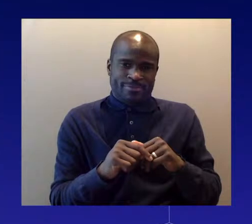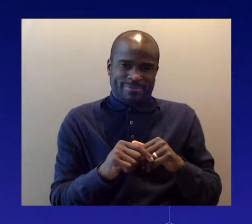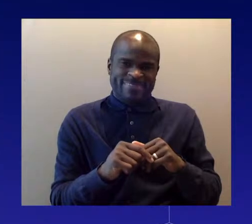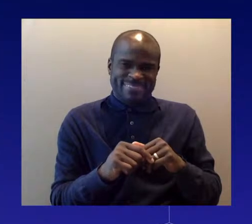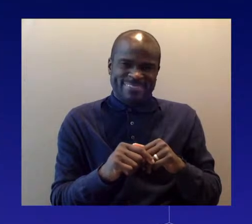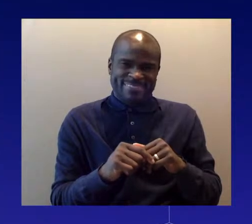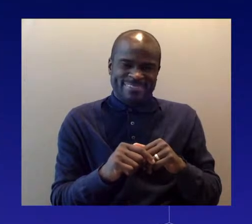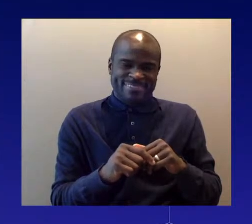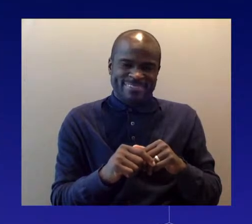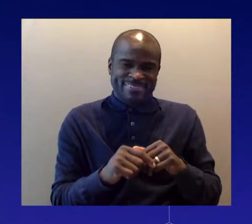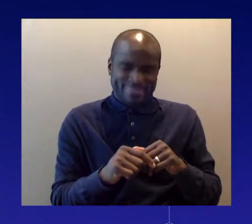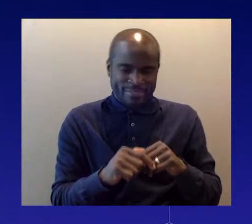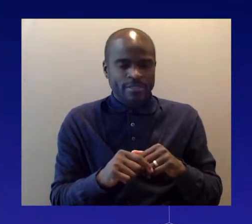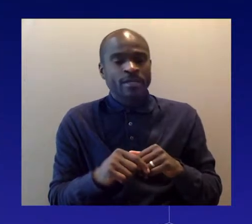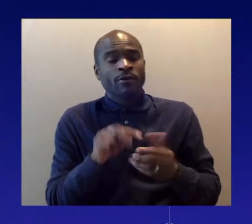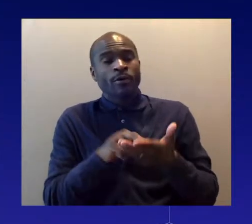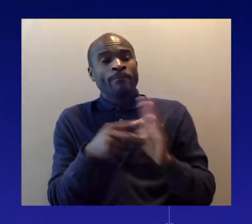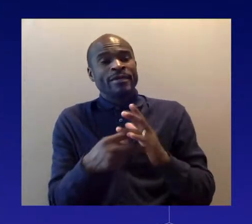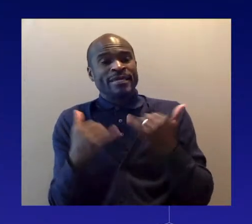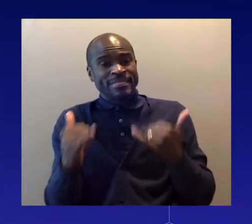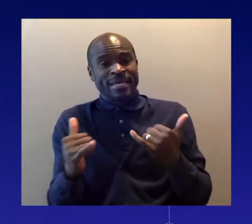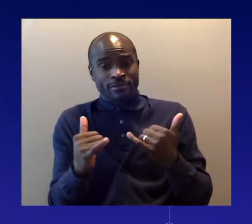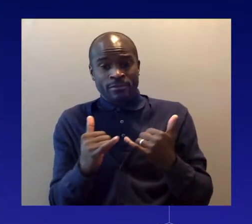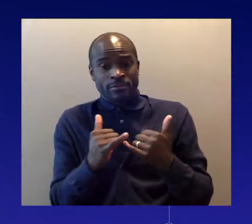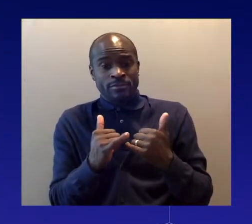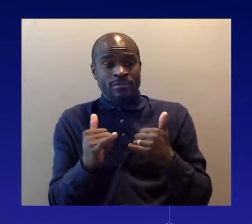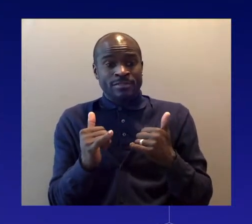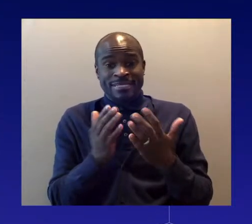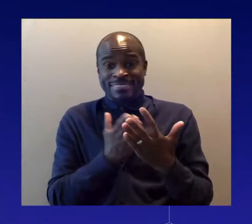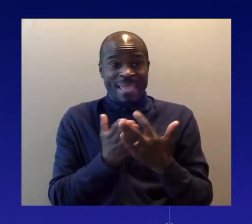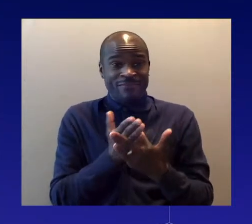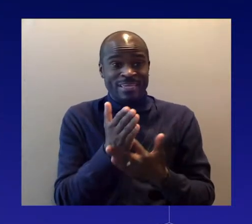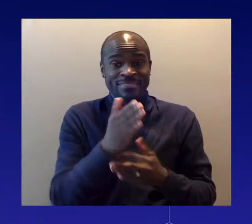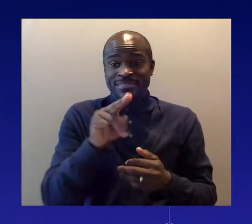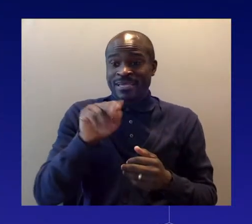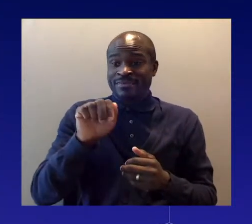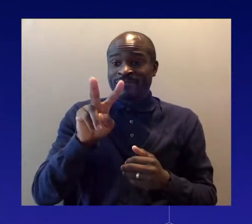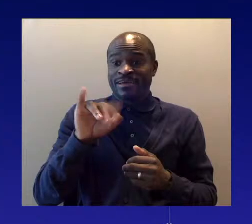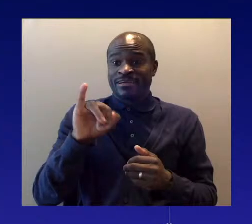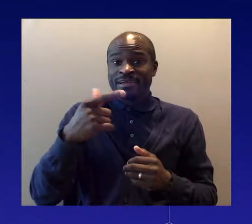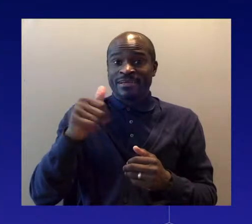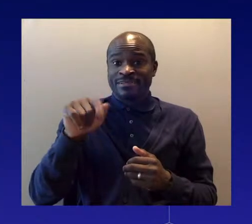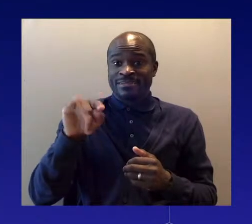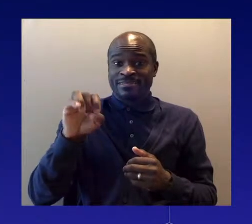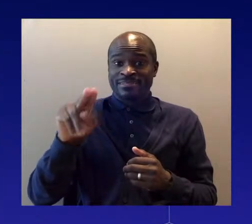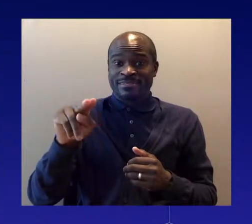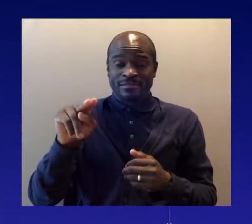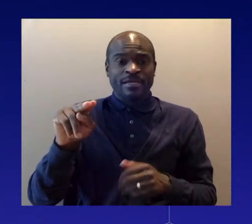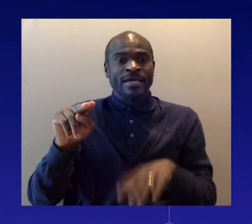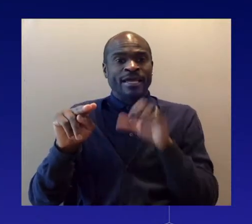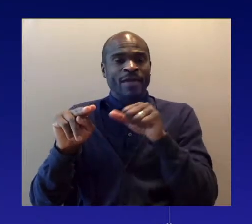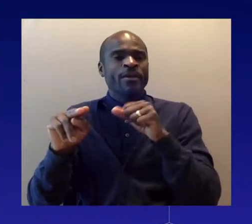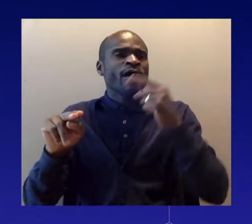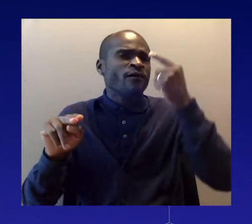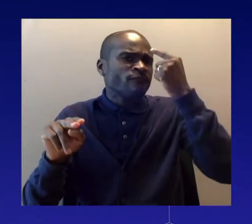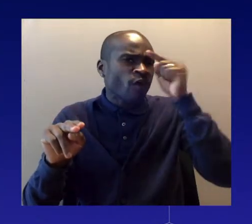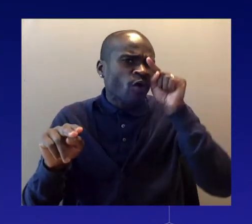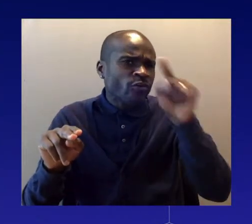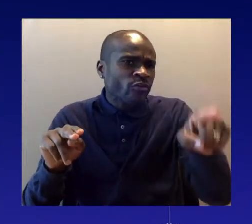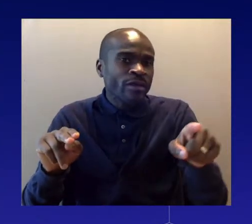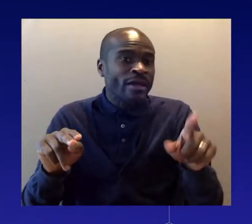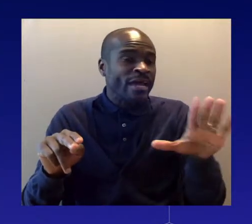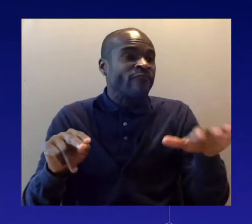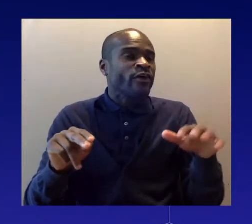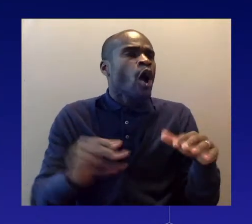to say, well, navigation is something for a person, right? We can throw all the chemotherapy in the world at you, but if you don't understand or